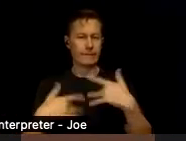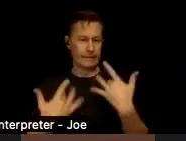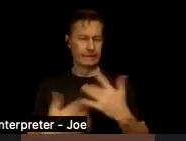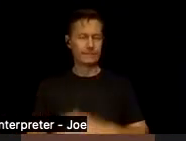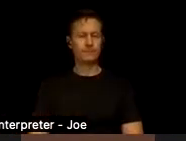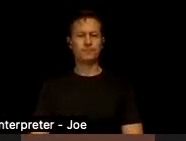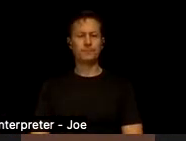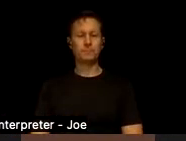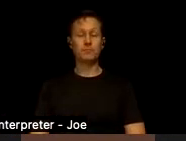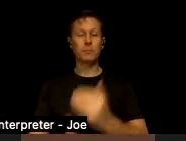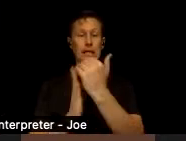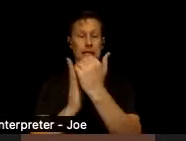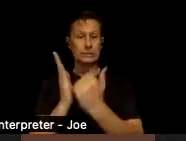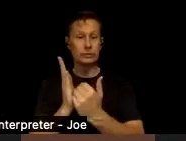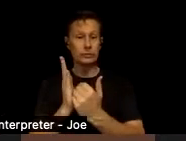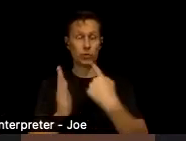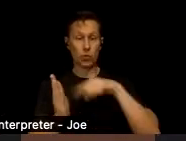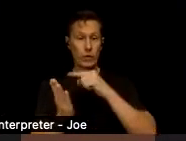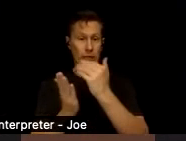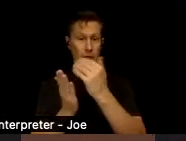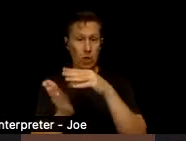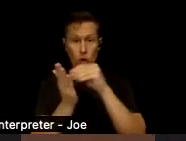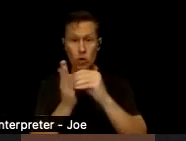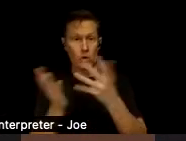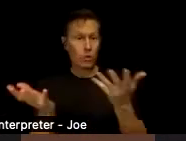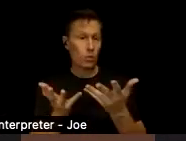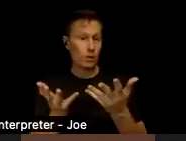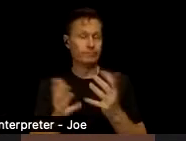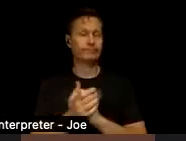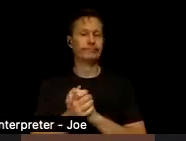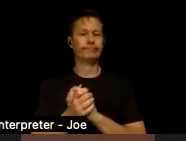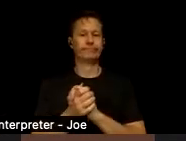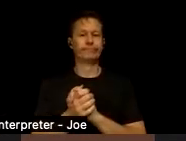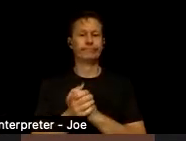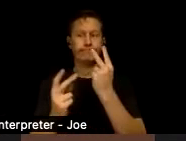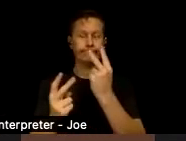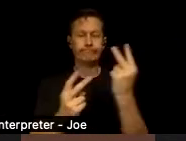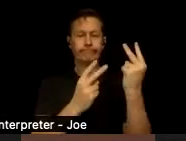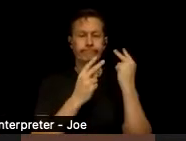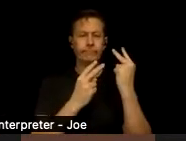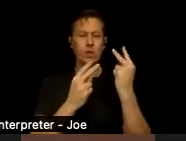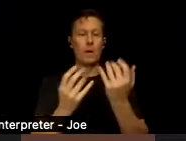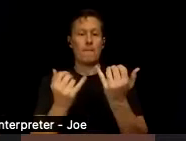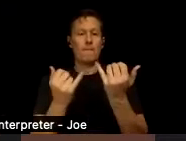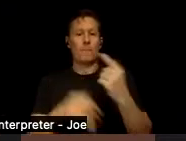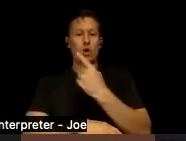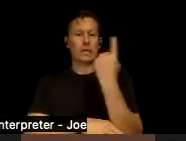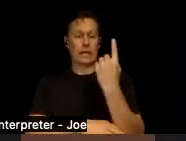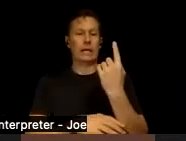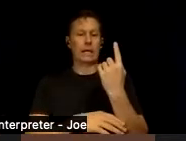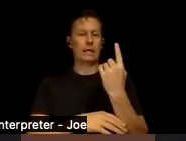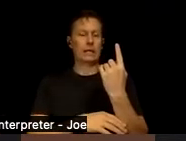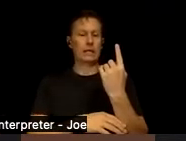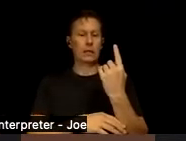So the lessons learned is these are the modern day resources we kind of come out with. Back in 1992, these